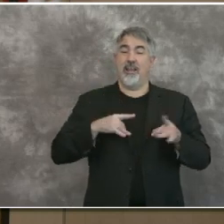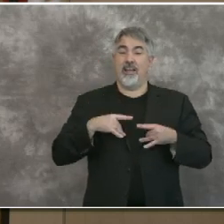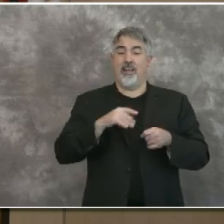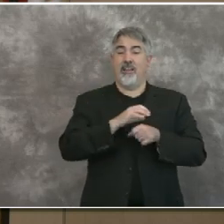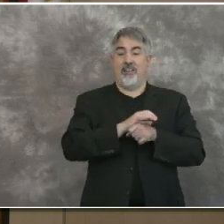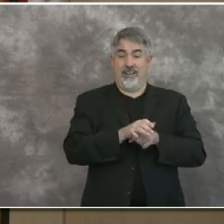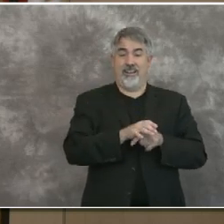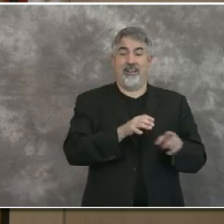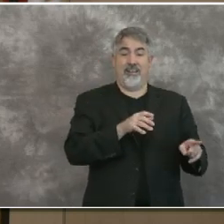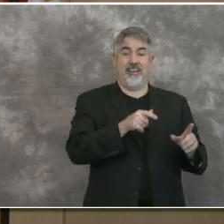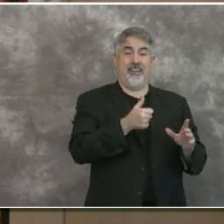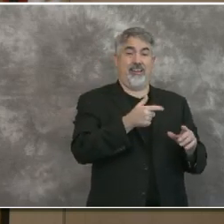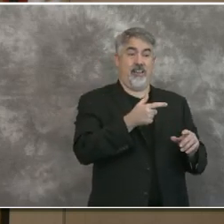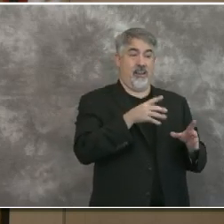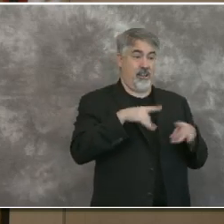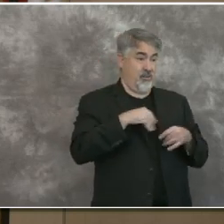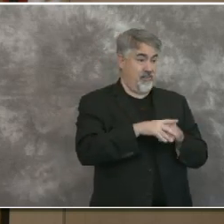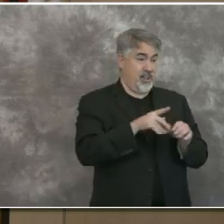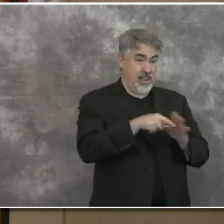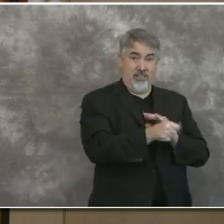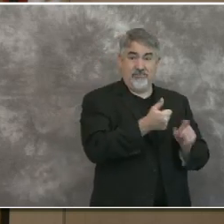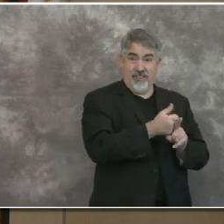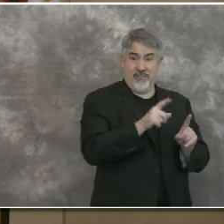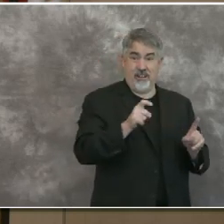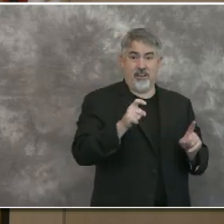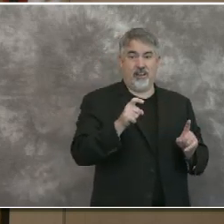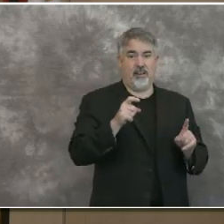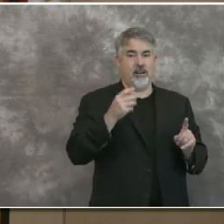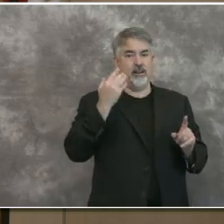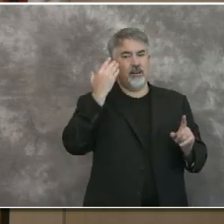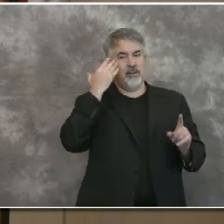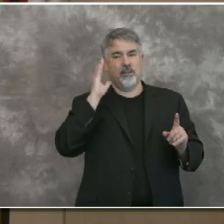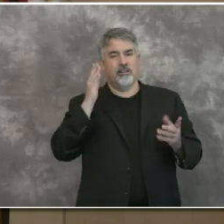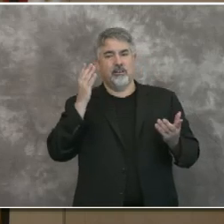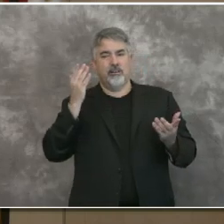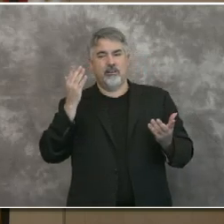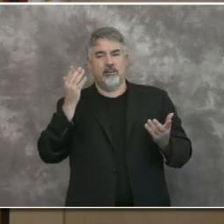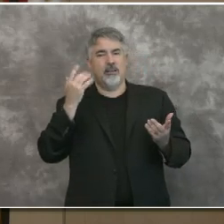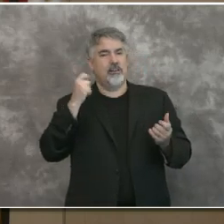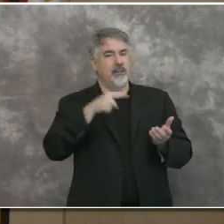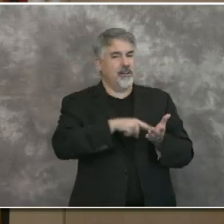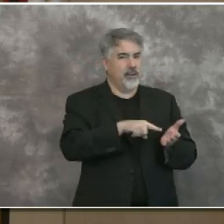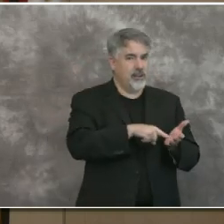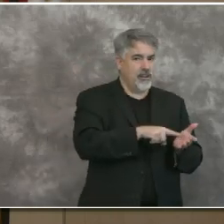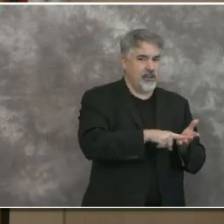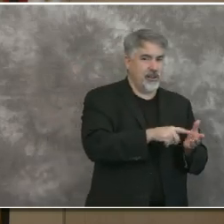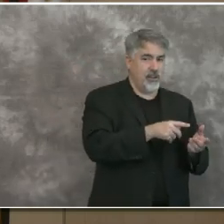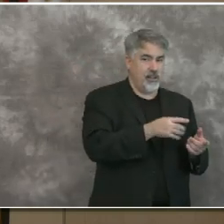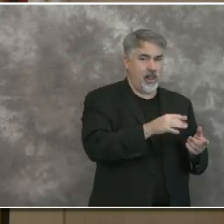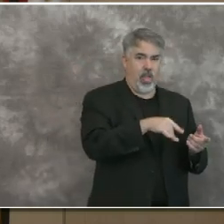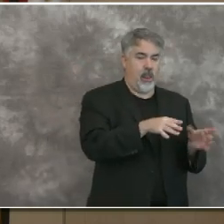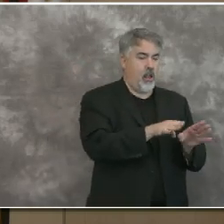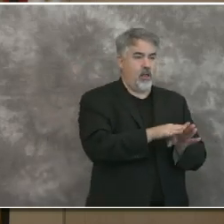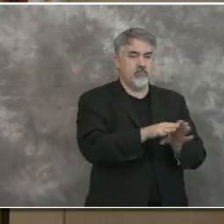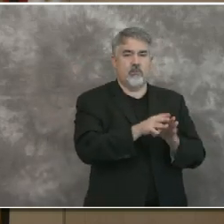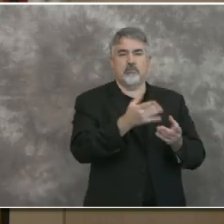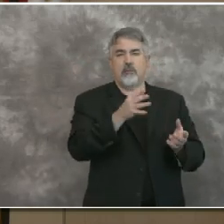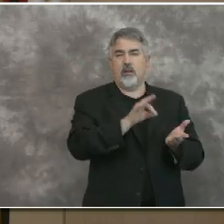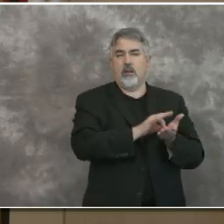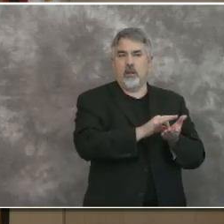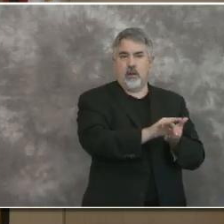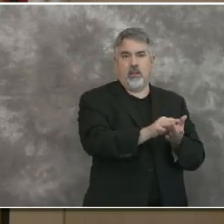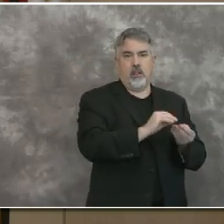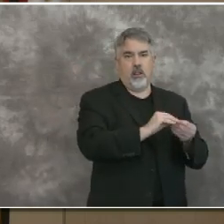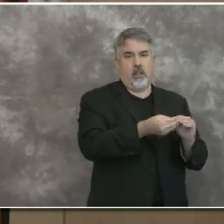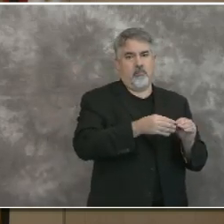suicides will remain open and under investigation until they are closed. So these data are, for the